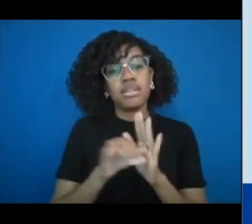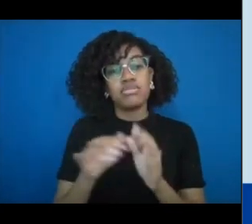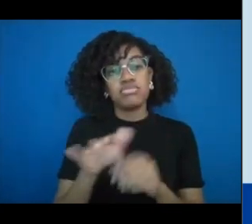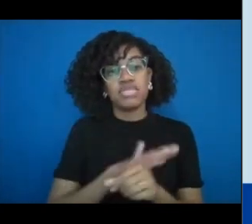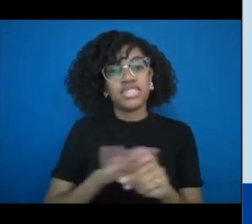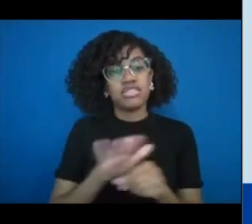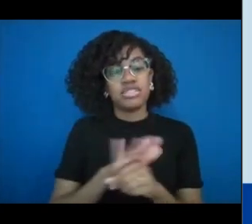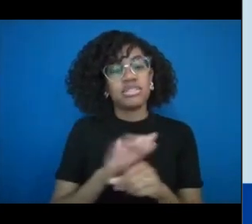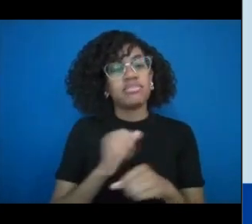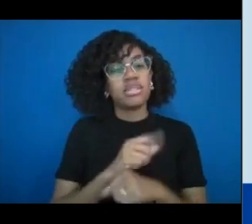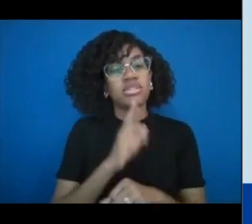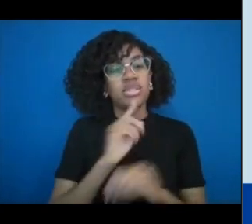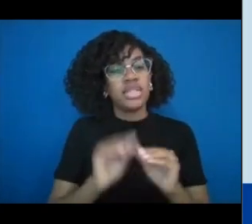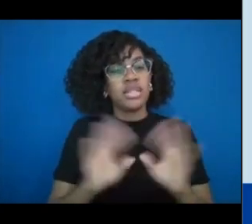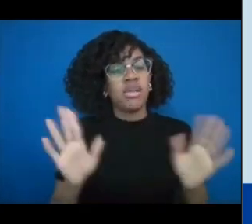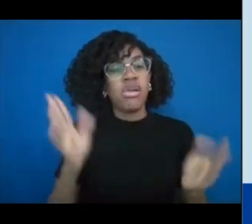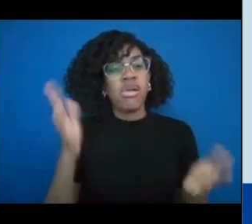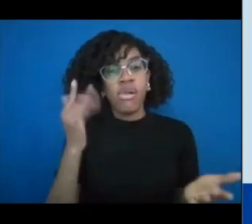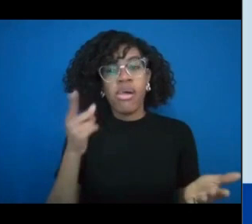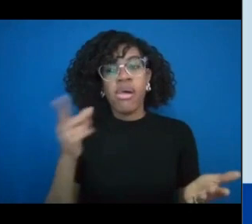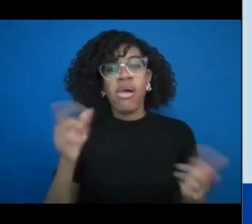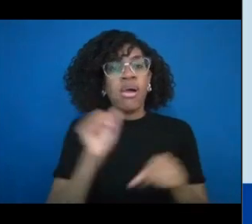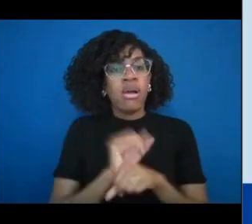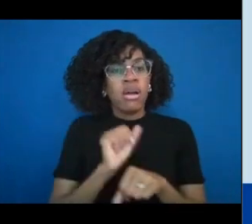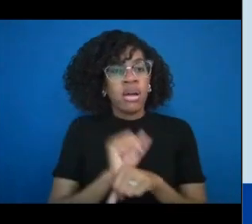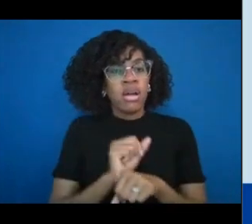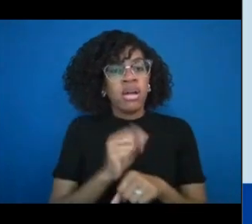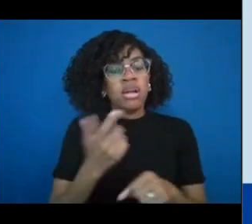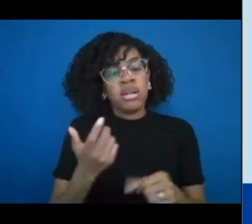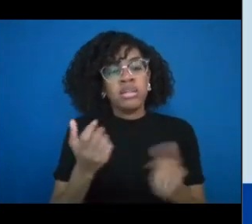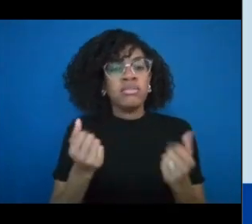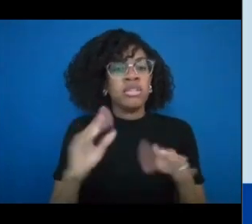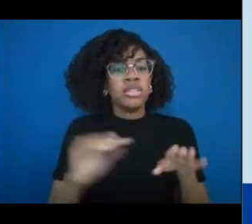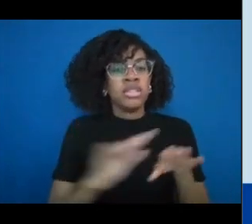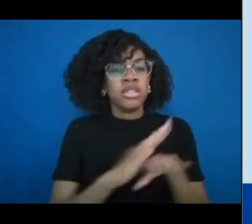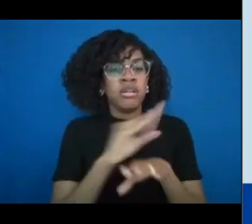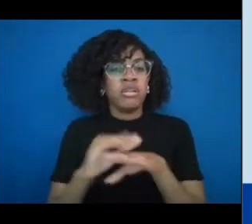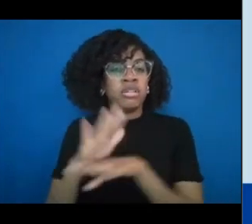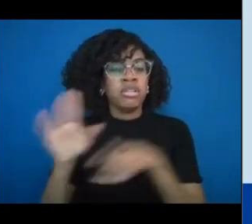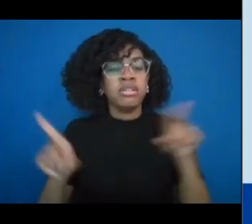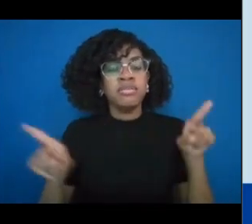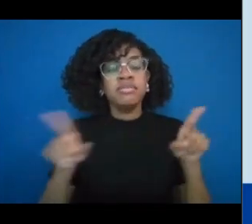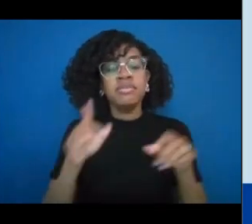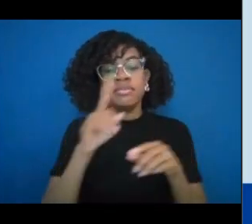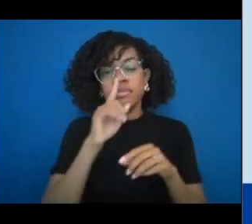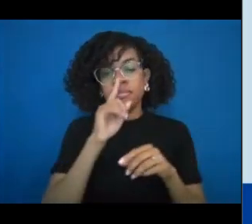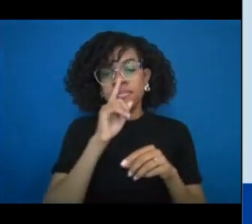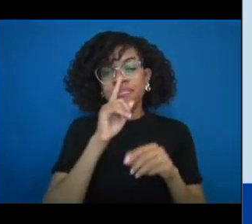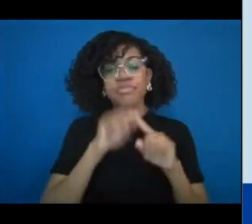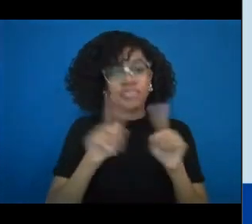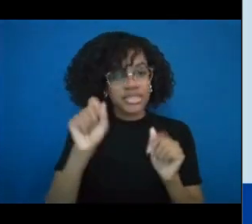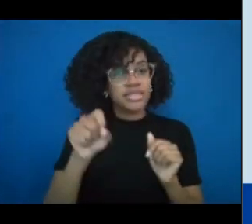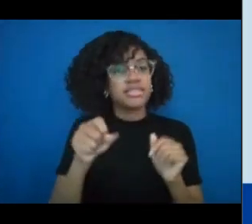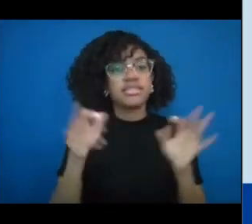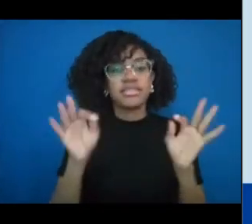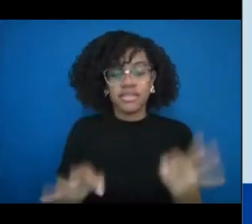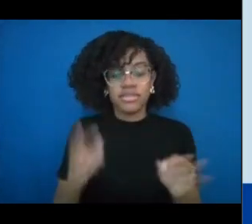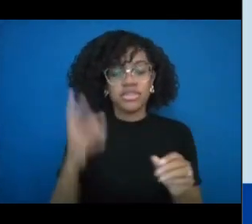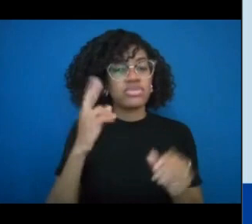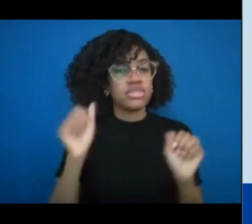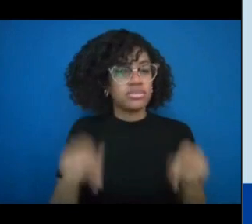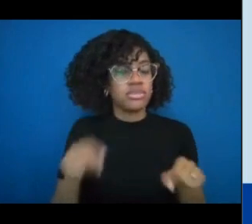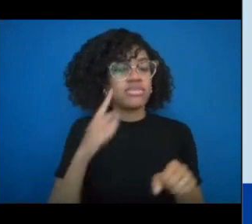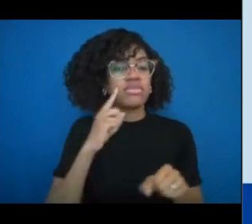why you're working, in multi-coastal, but it is absolutely reasonable for a project